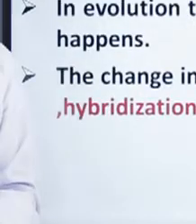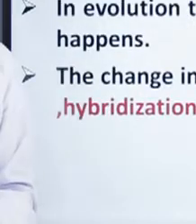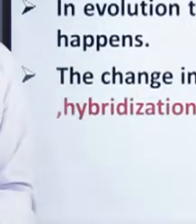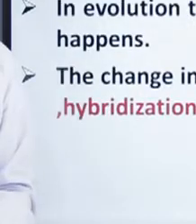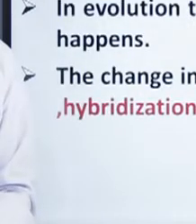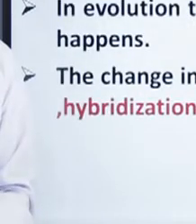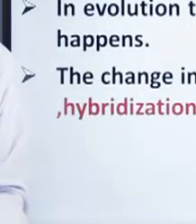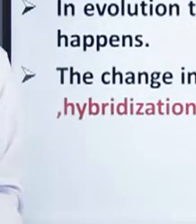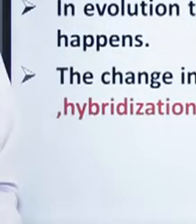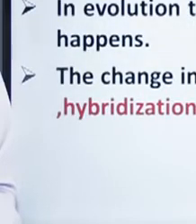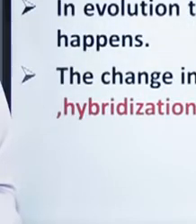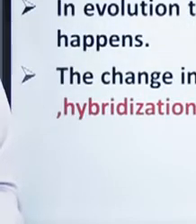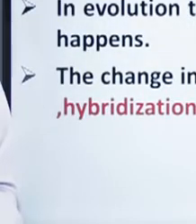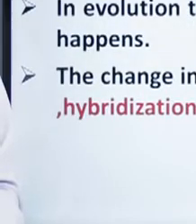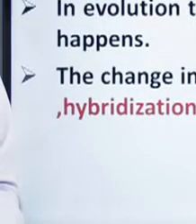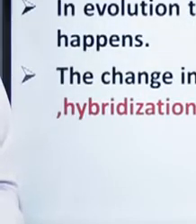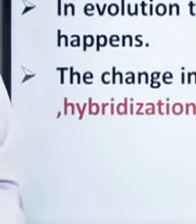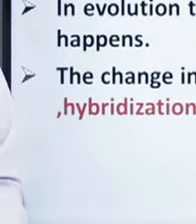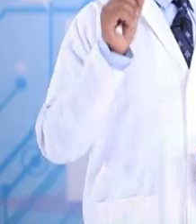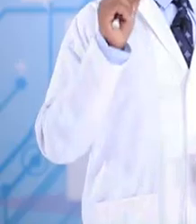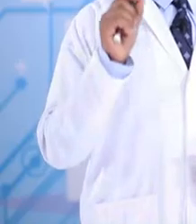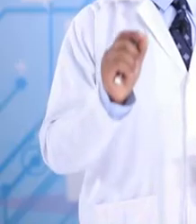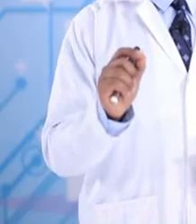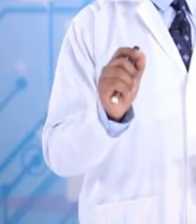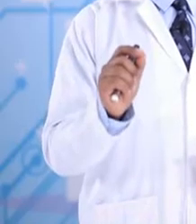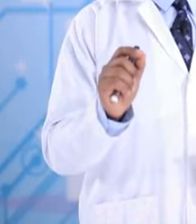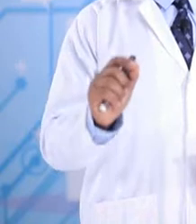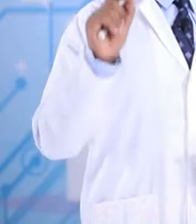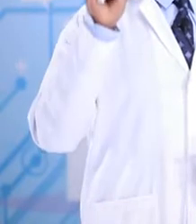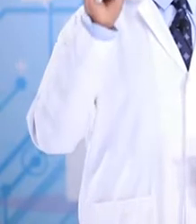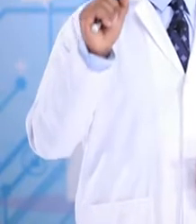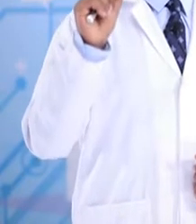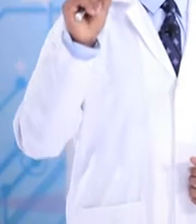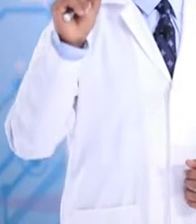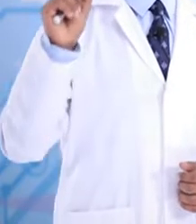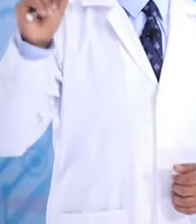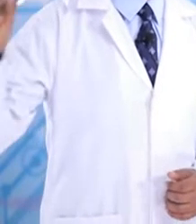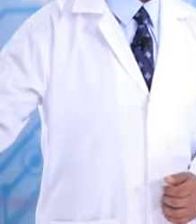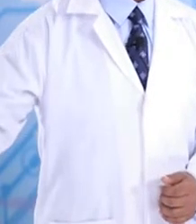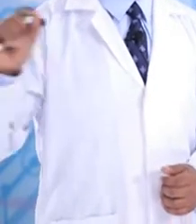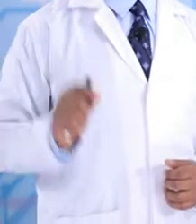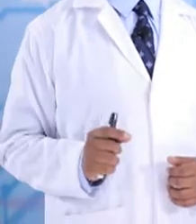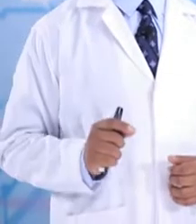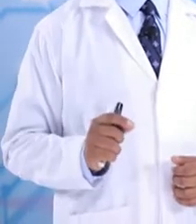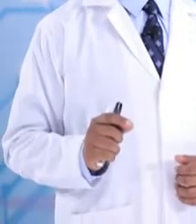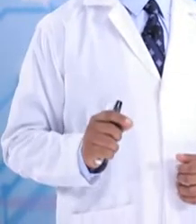discussed in lesson of mutation, we have said that mutation is the raw material for